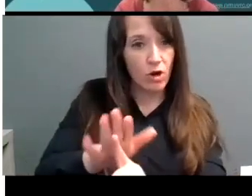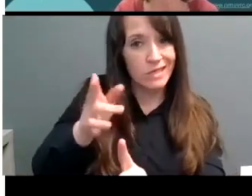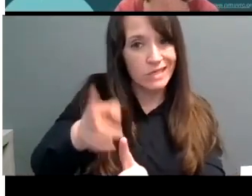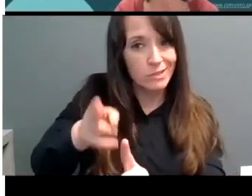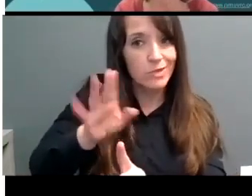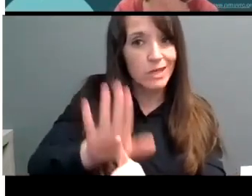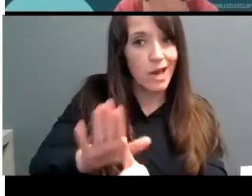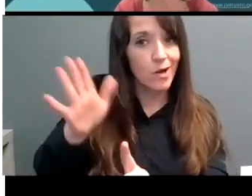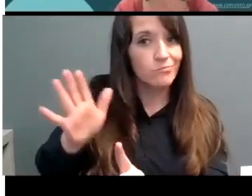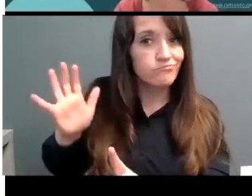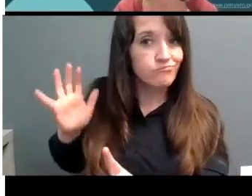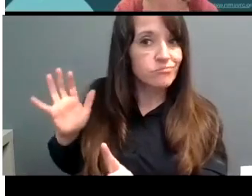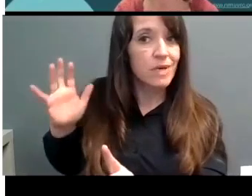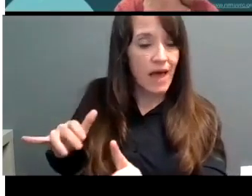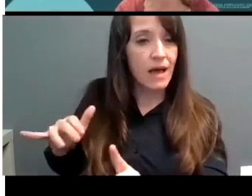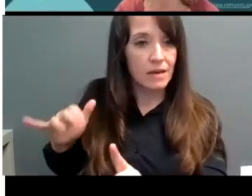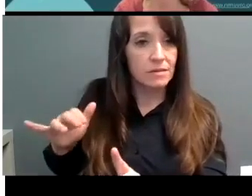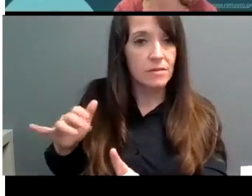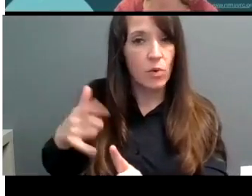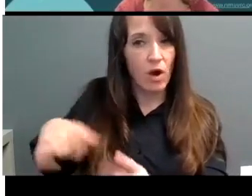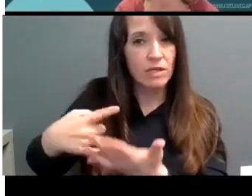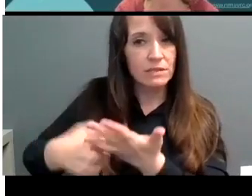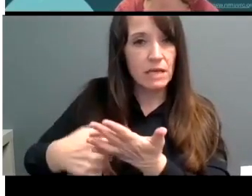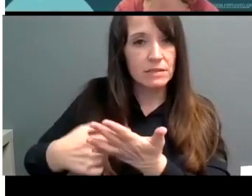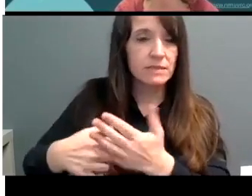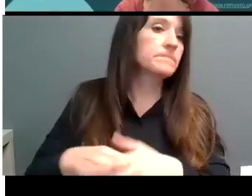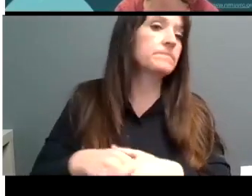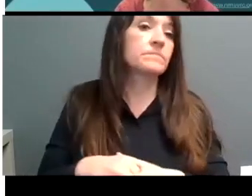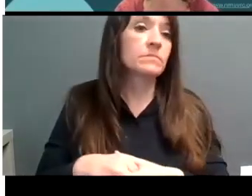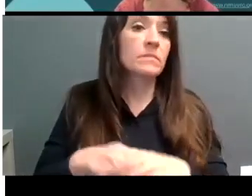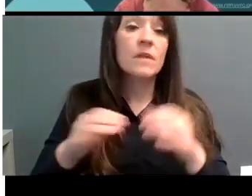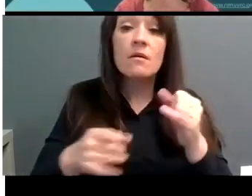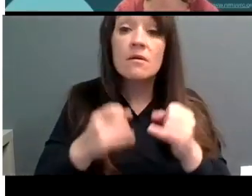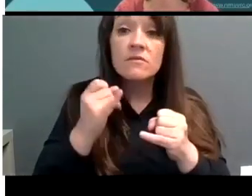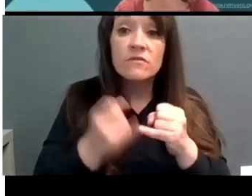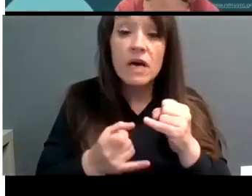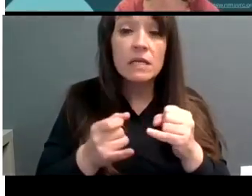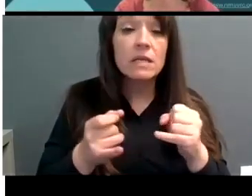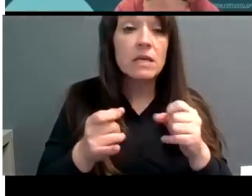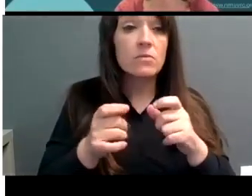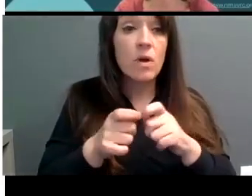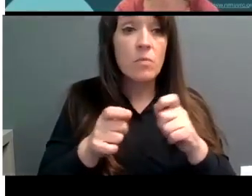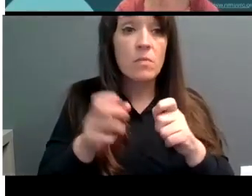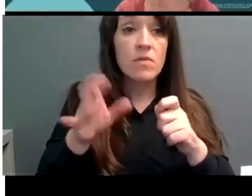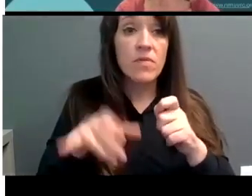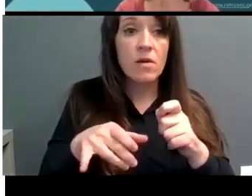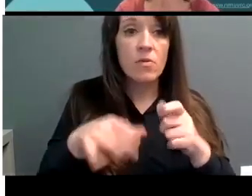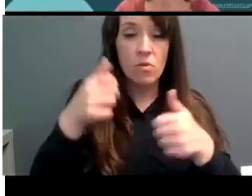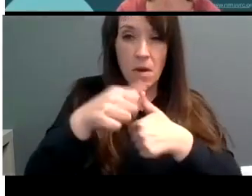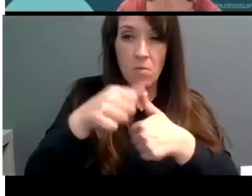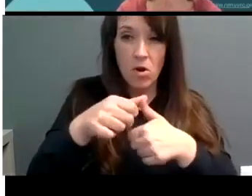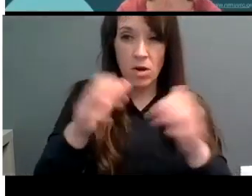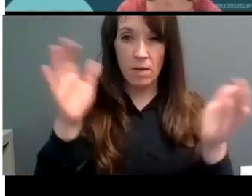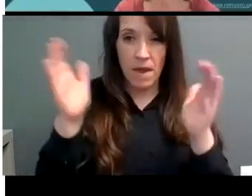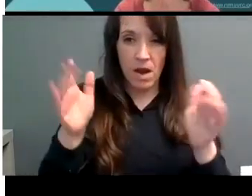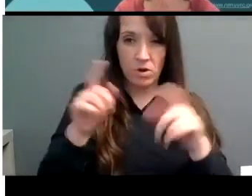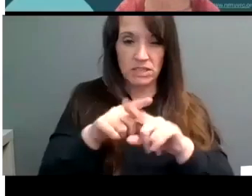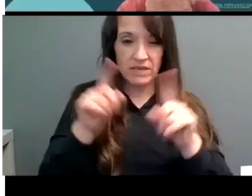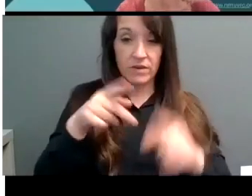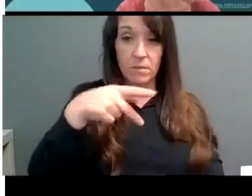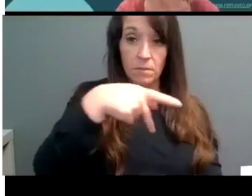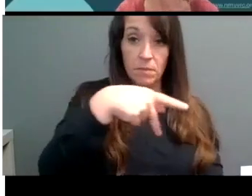about. And then the final thing I'd like to share is just thinking about the difference between PTSD